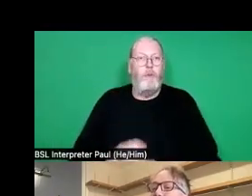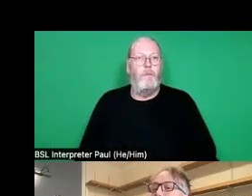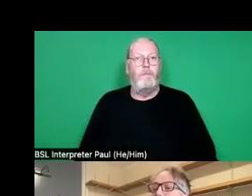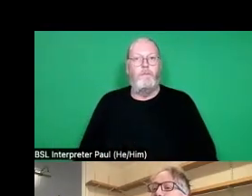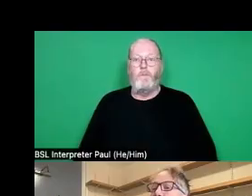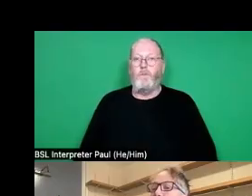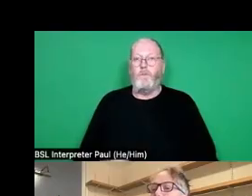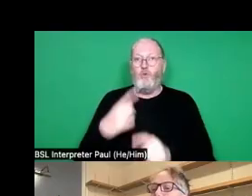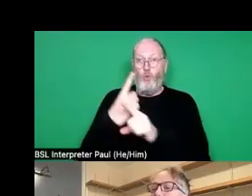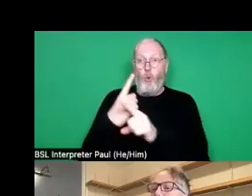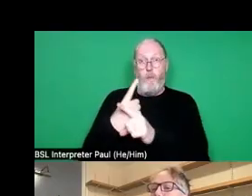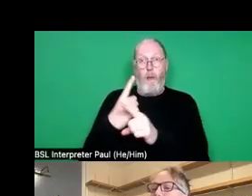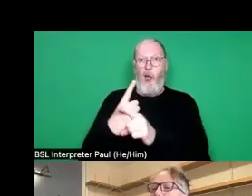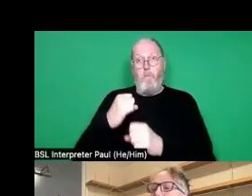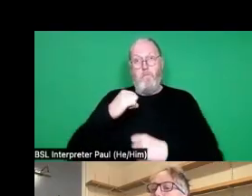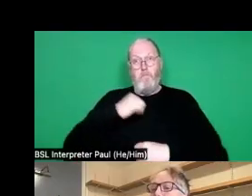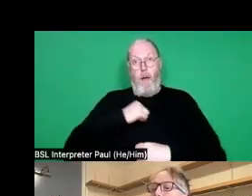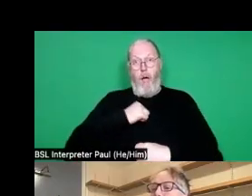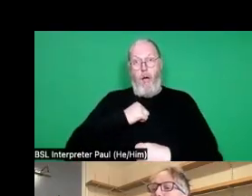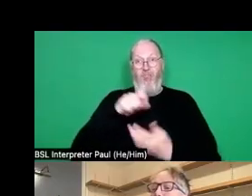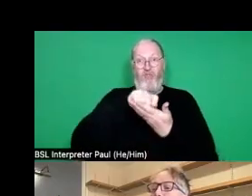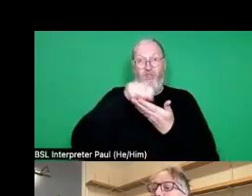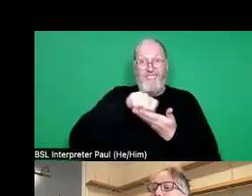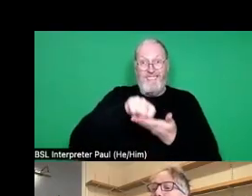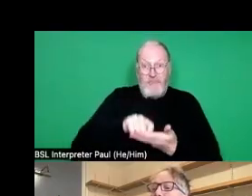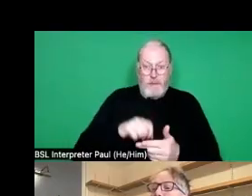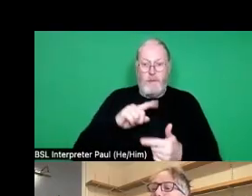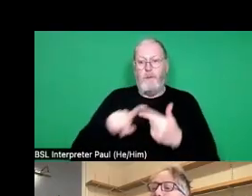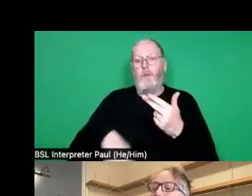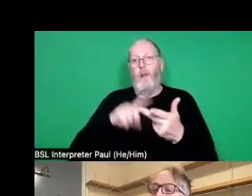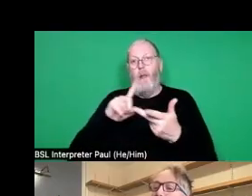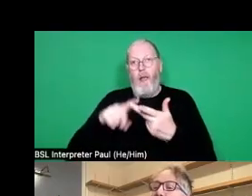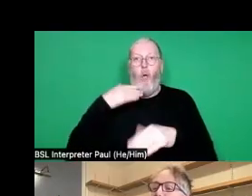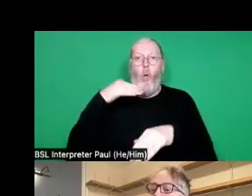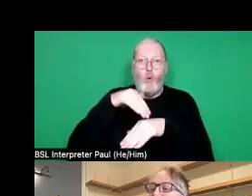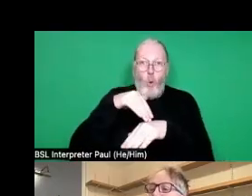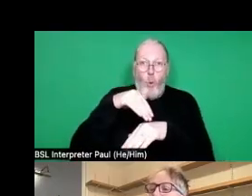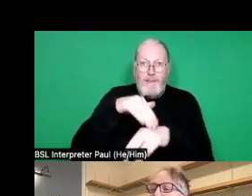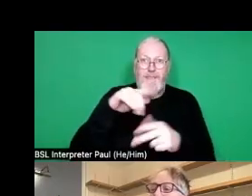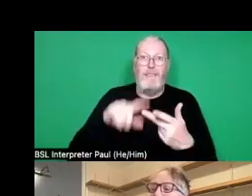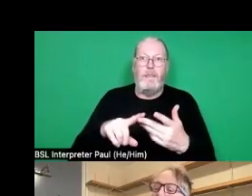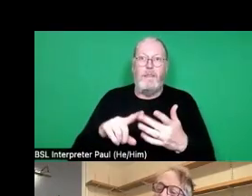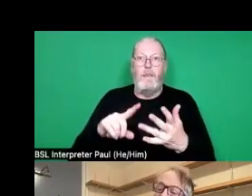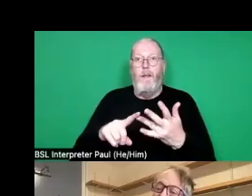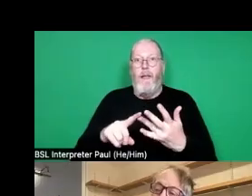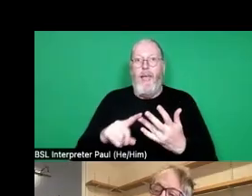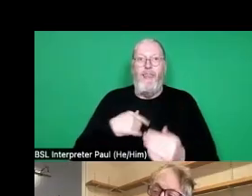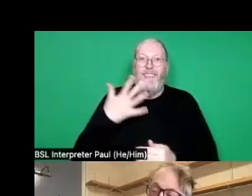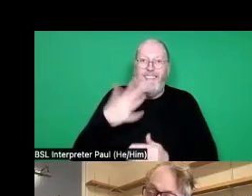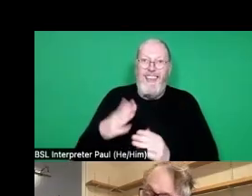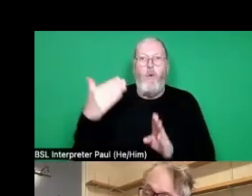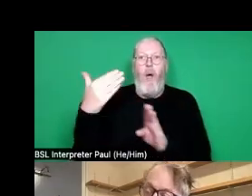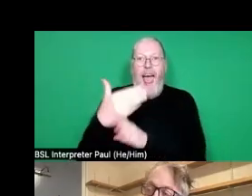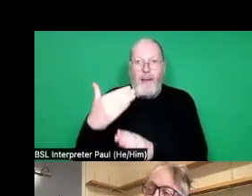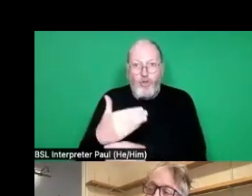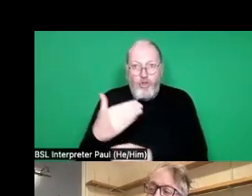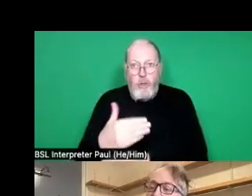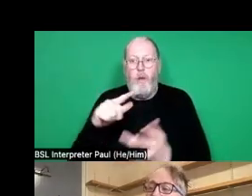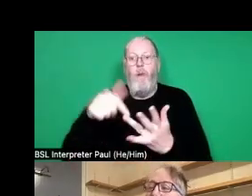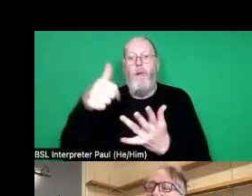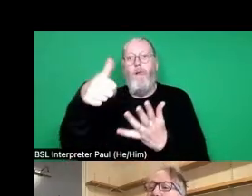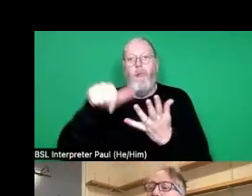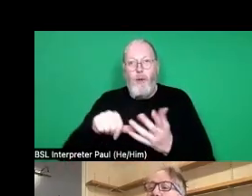thesis itself, the consequences, and the need for action against it. Then it talks about the cover up by